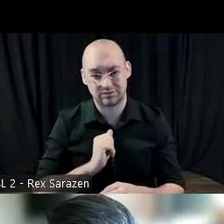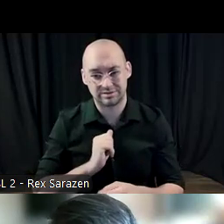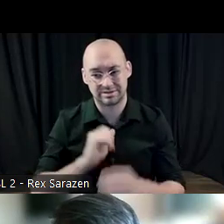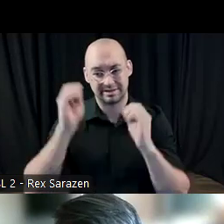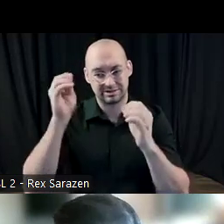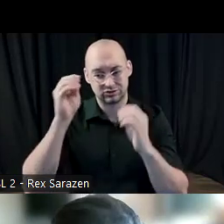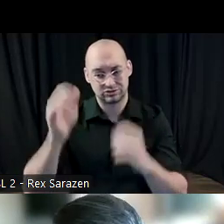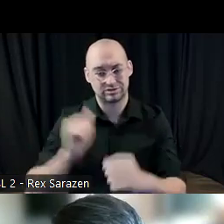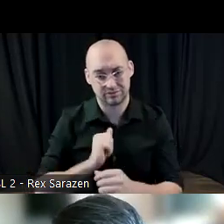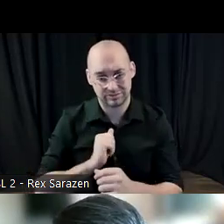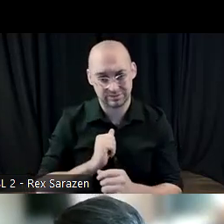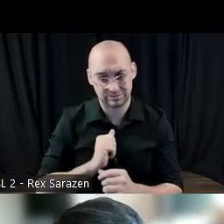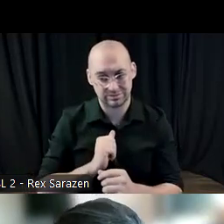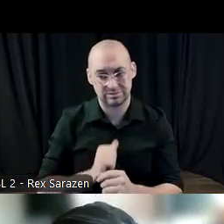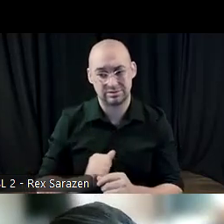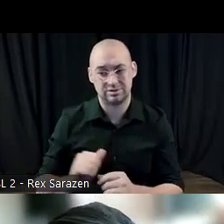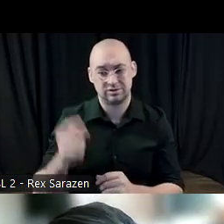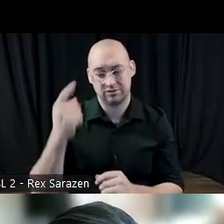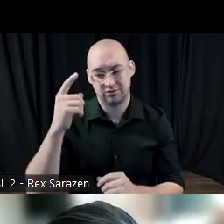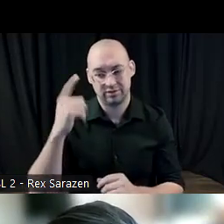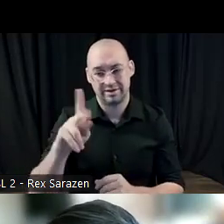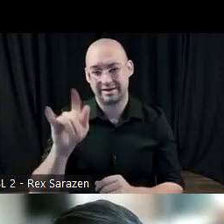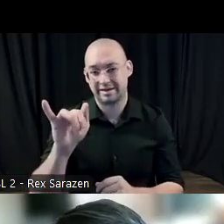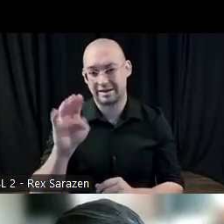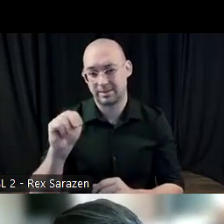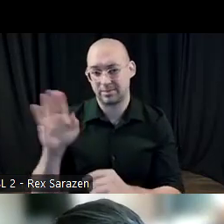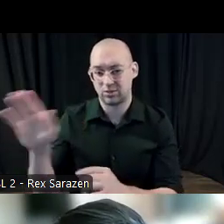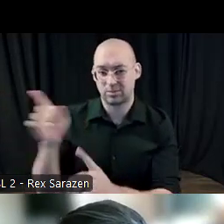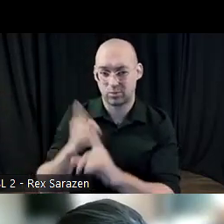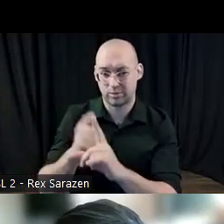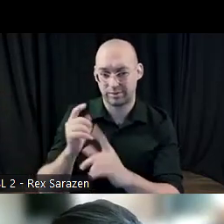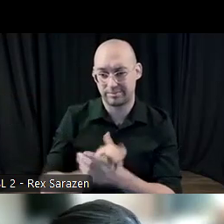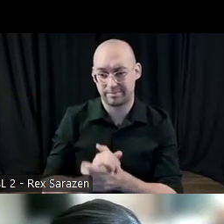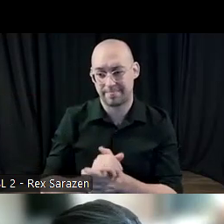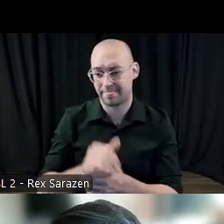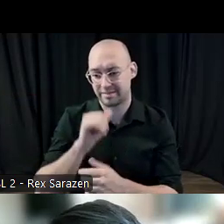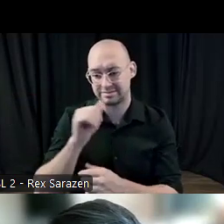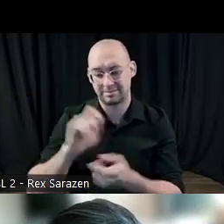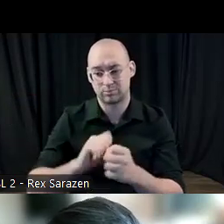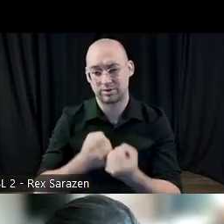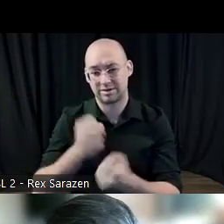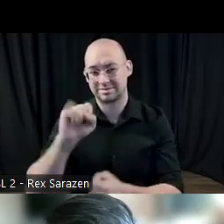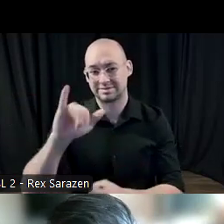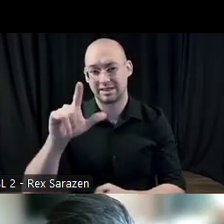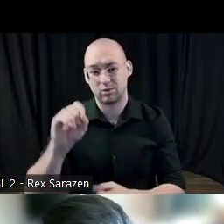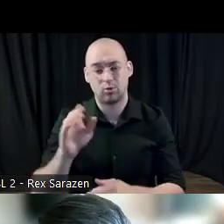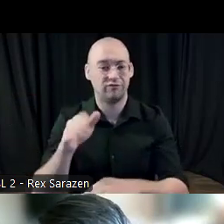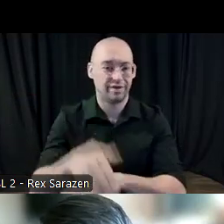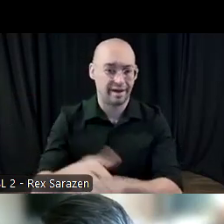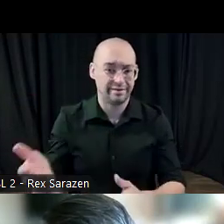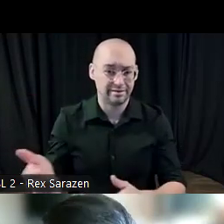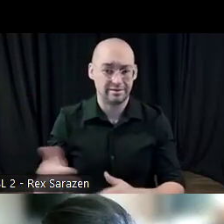ourselves that, to Kim's point, we don't break the silos overnight. And that's a problem that